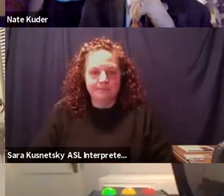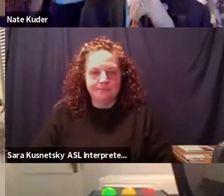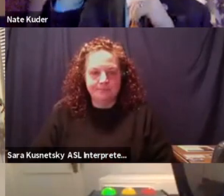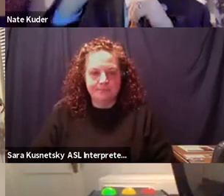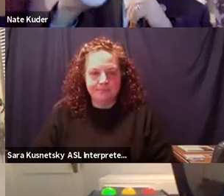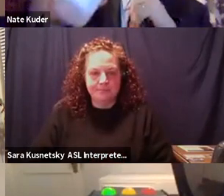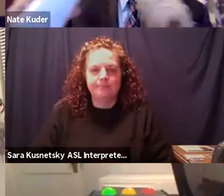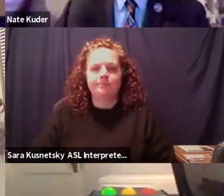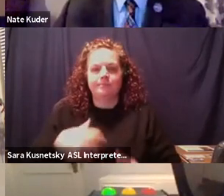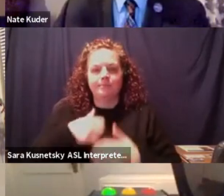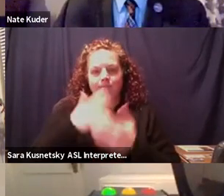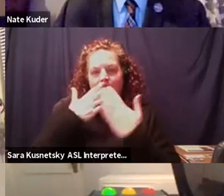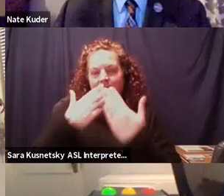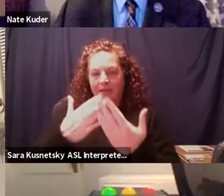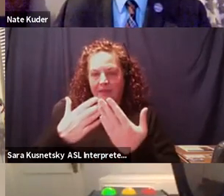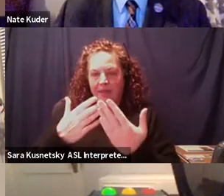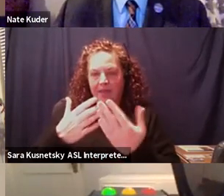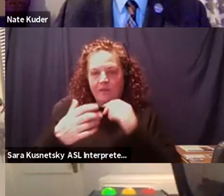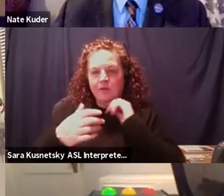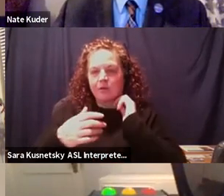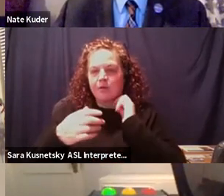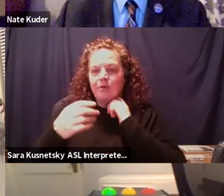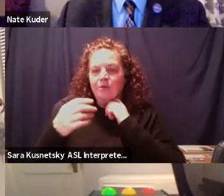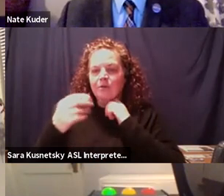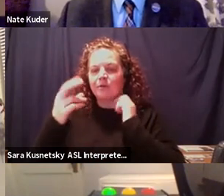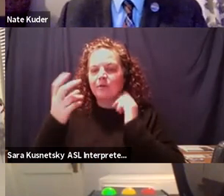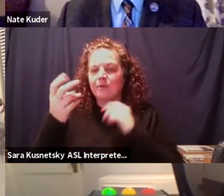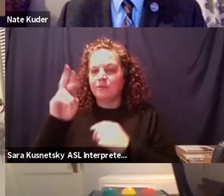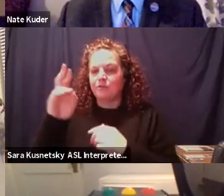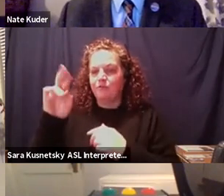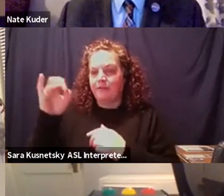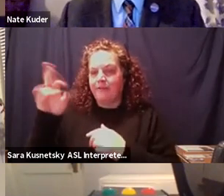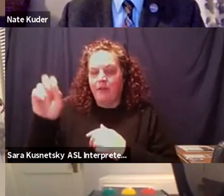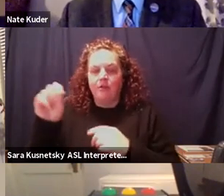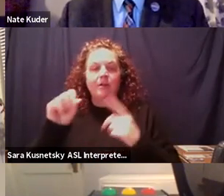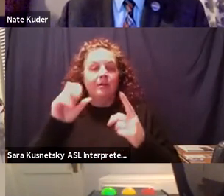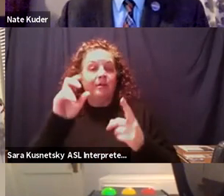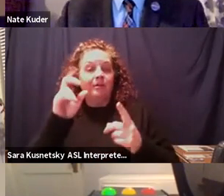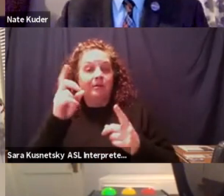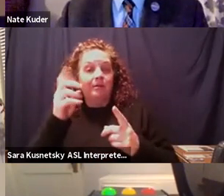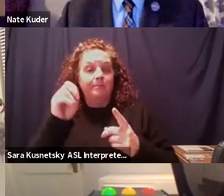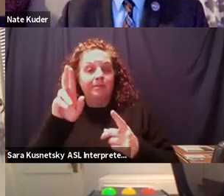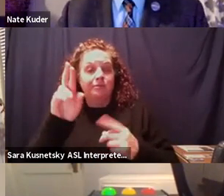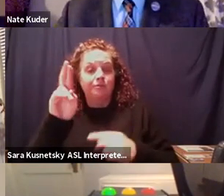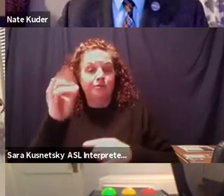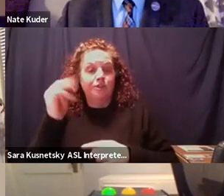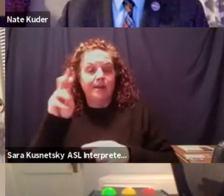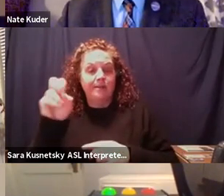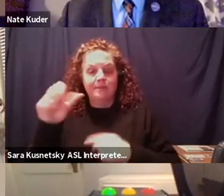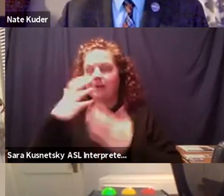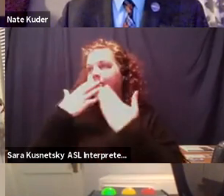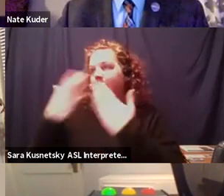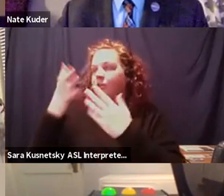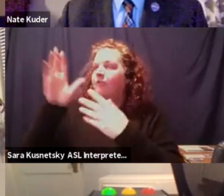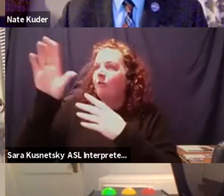Thank you, Dr. Ver, Mr. James. Thank you, Chair. Thank you to Mr. Cooter and his team and the superintendent